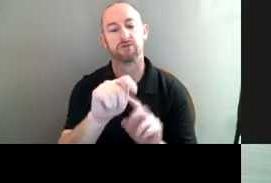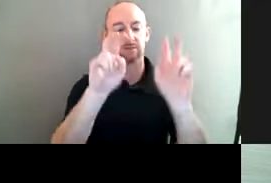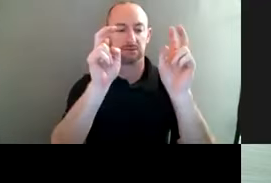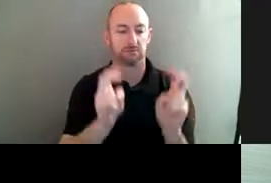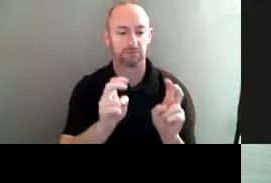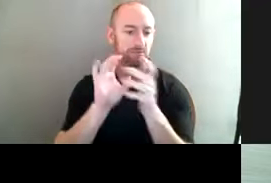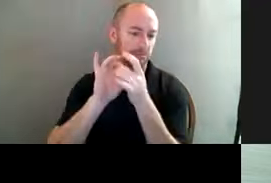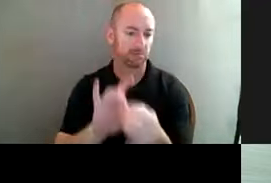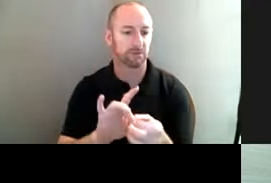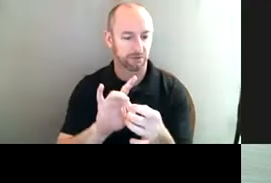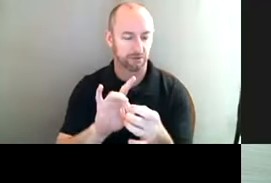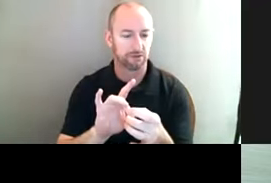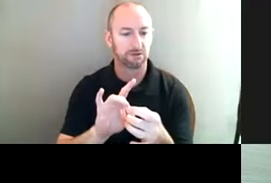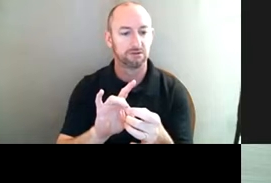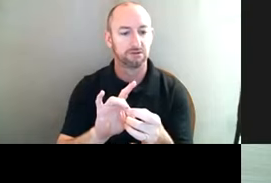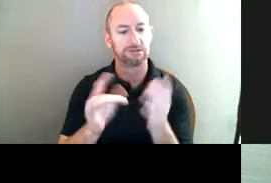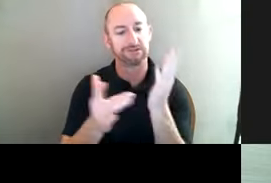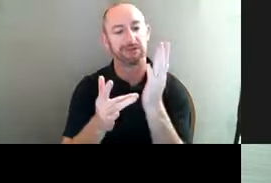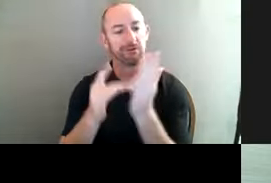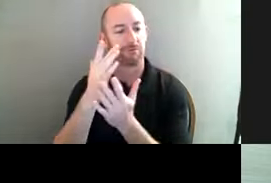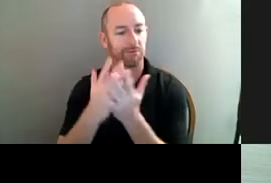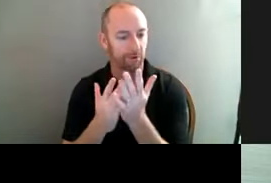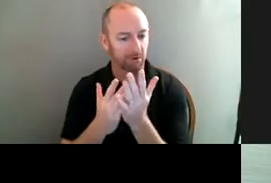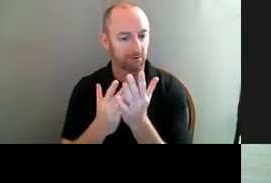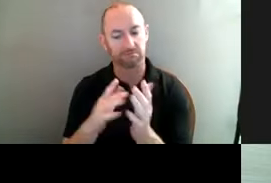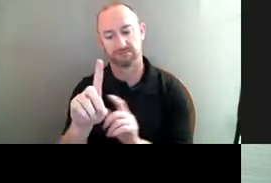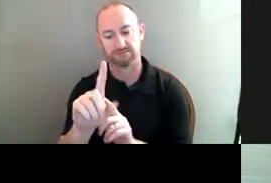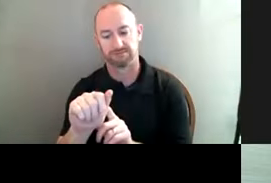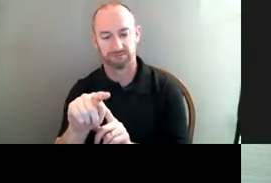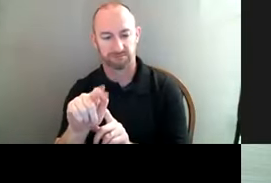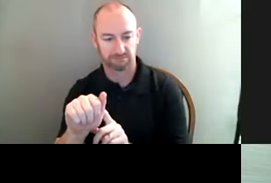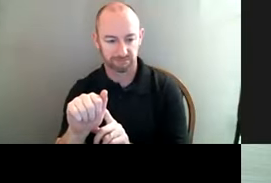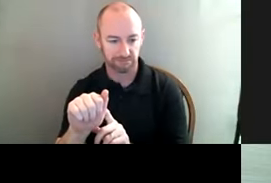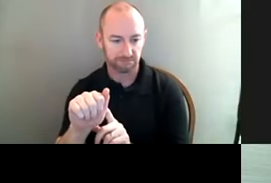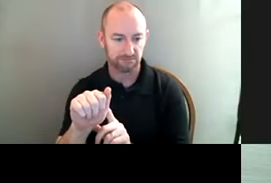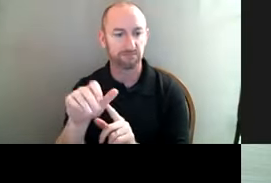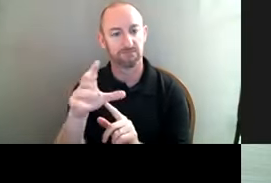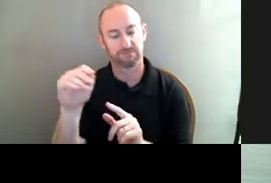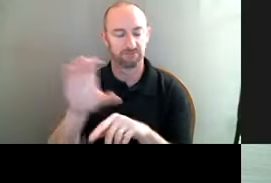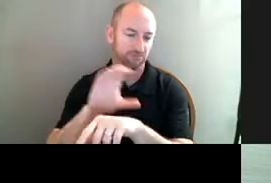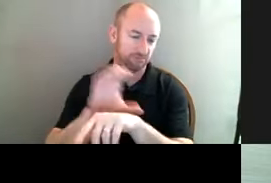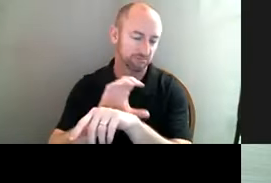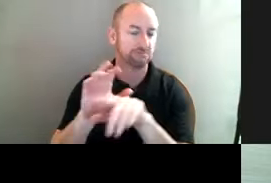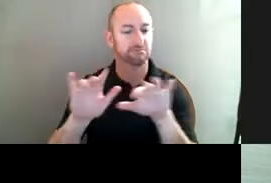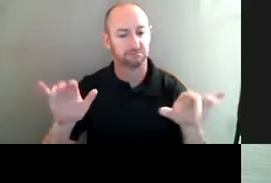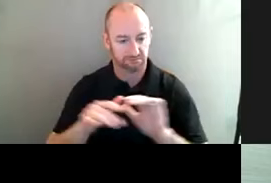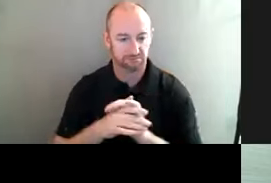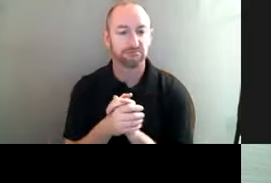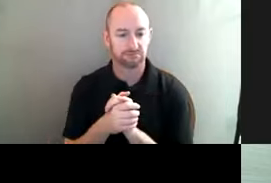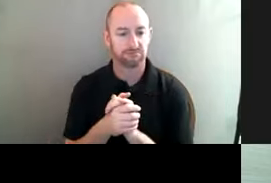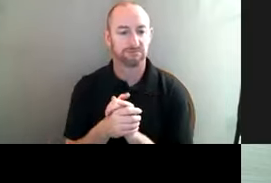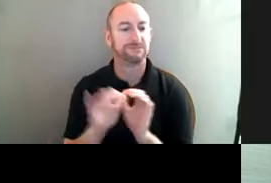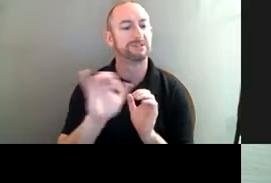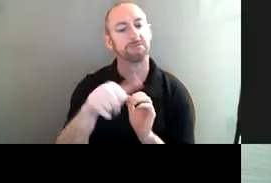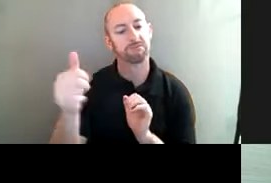surrounding the hardcore technical aspects of big data and computing with it. And like in a lot of other